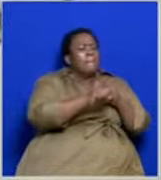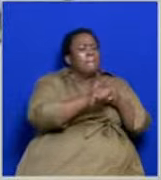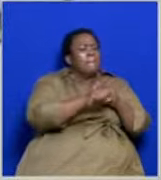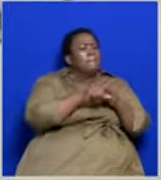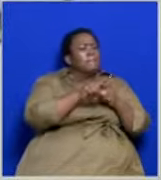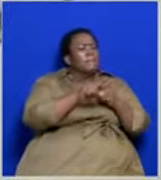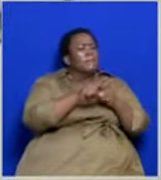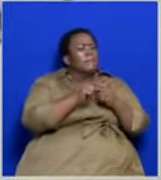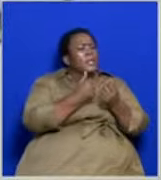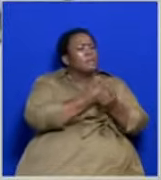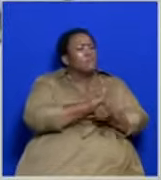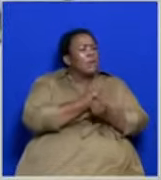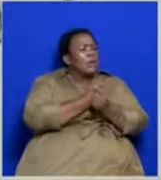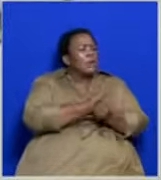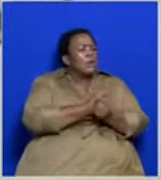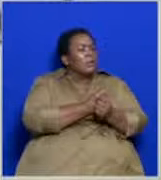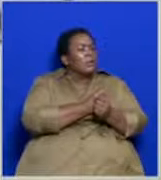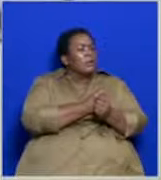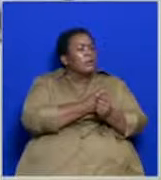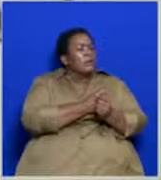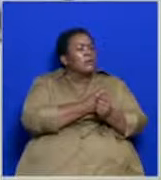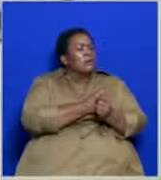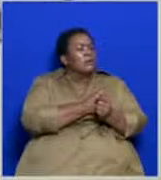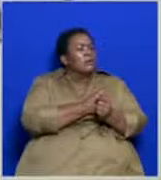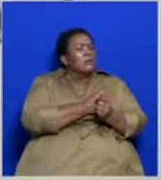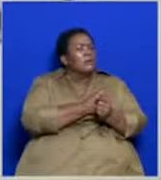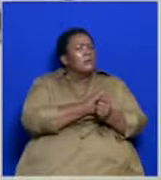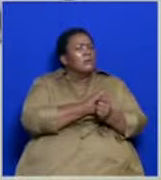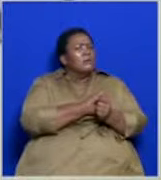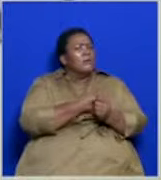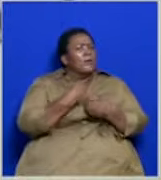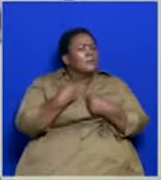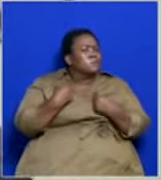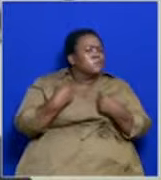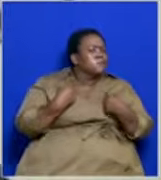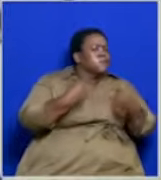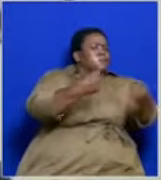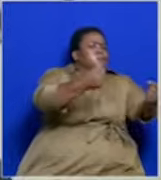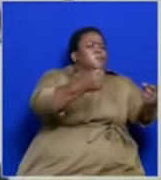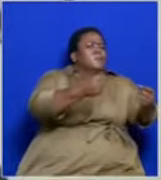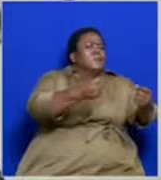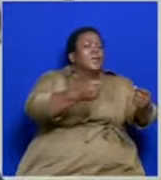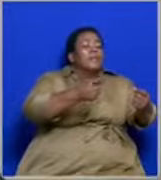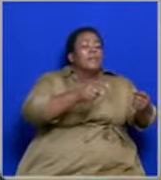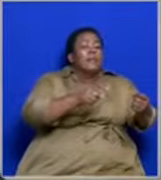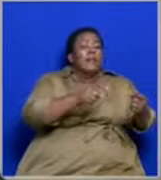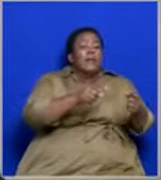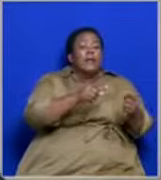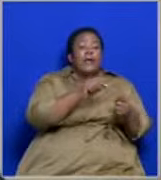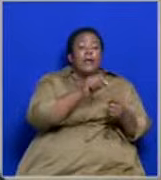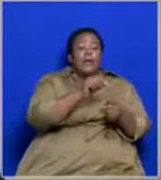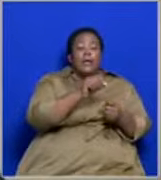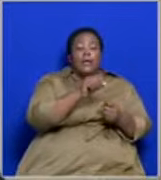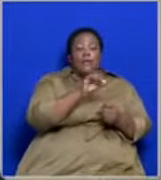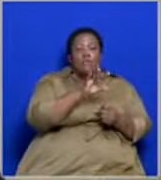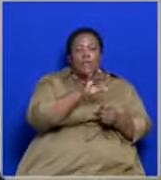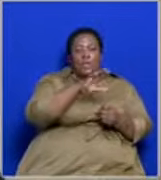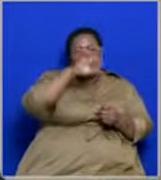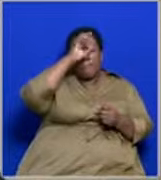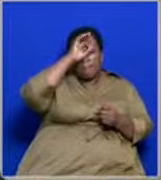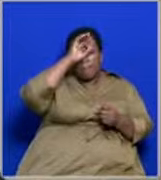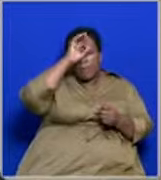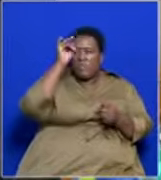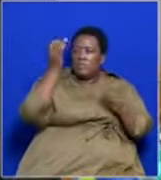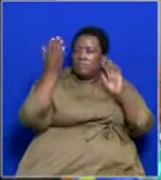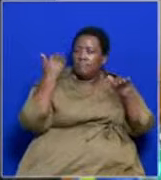Metro police vehicles in front, and behind it I followed